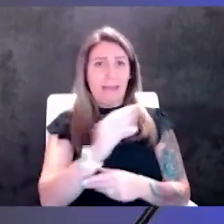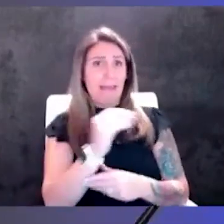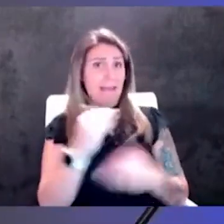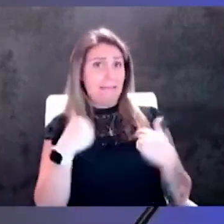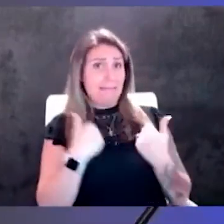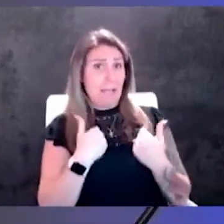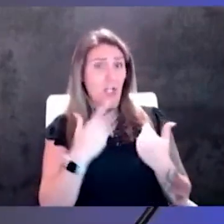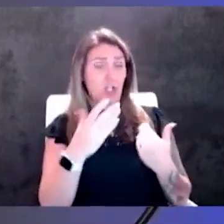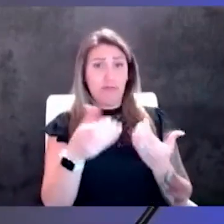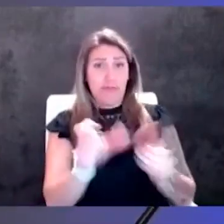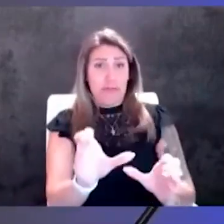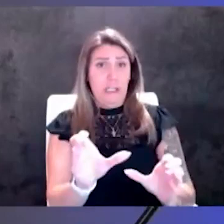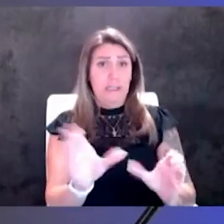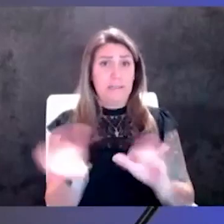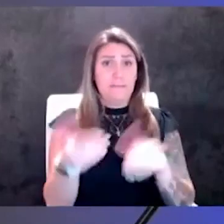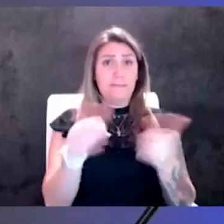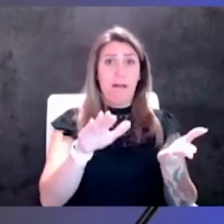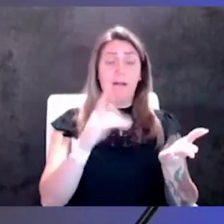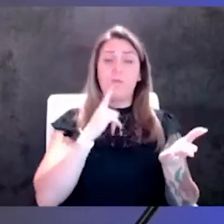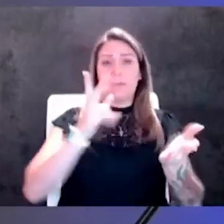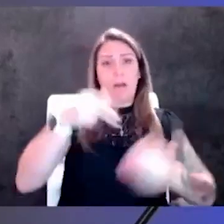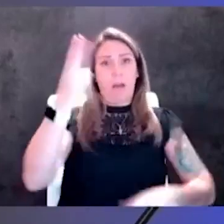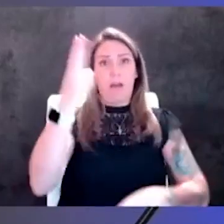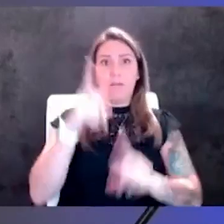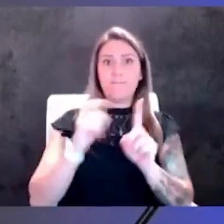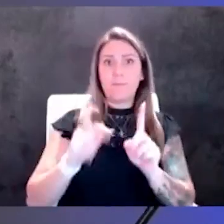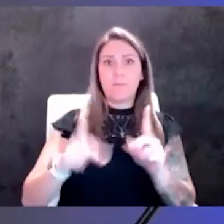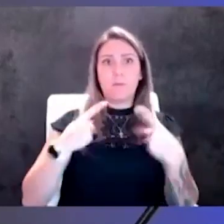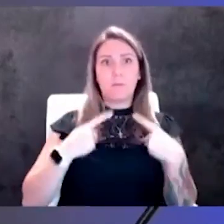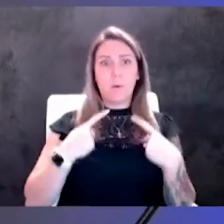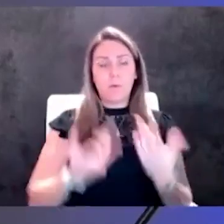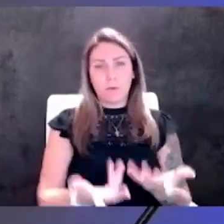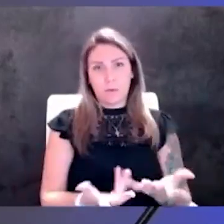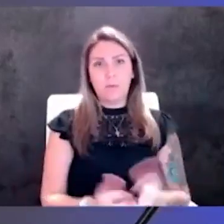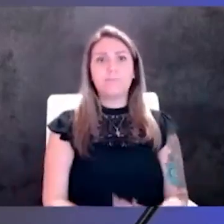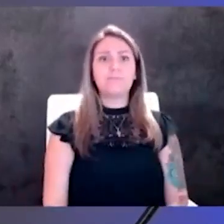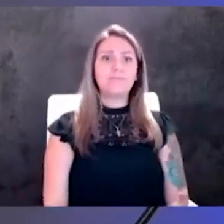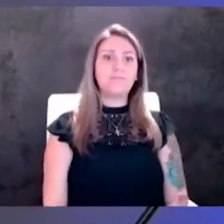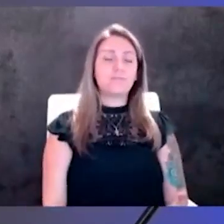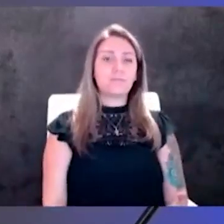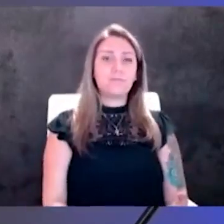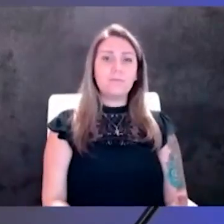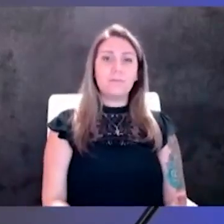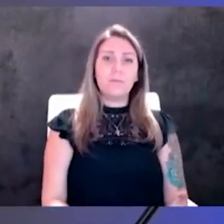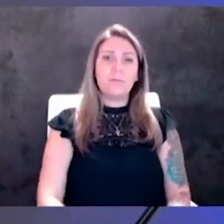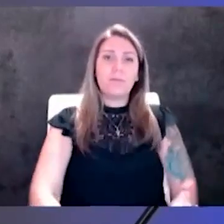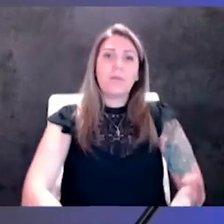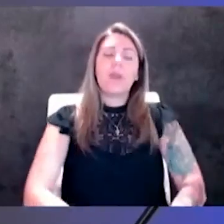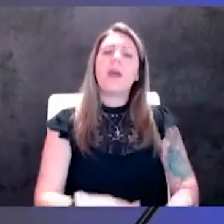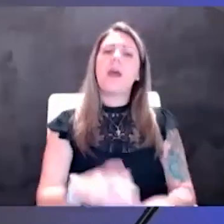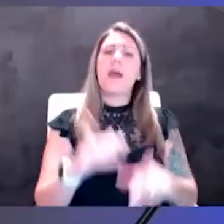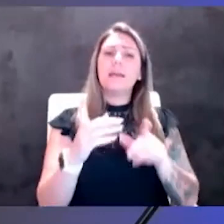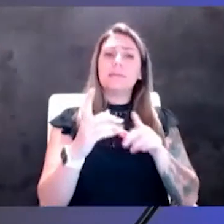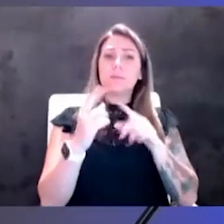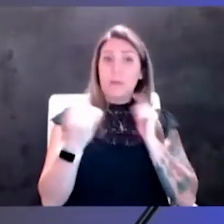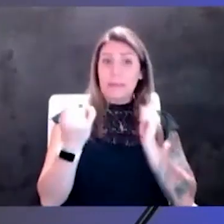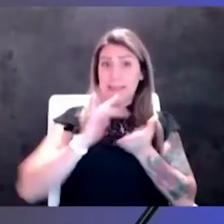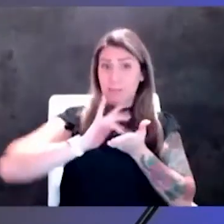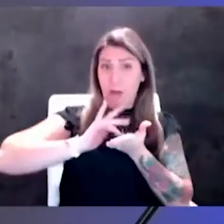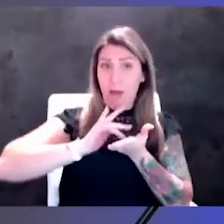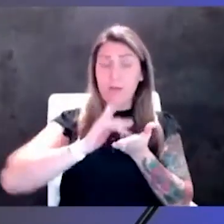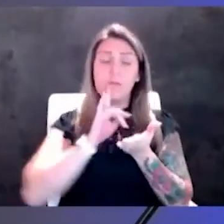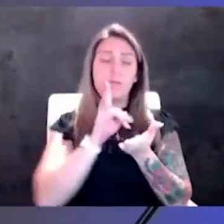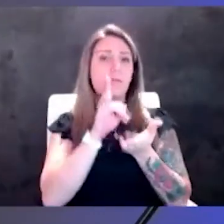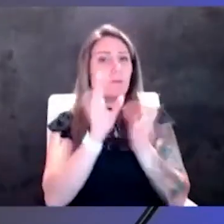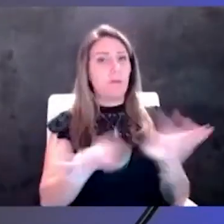quite high from pneumococcal pneumonia. So antibiotics are really, really important, and they're an